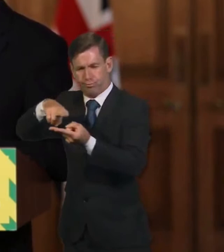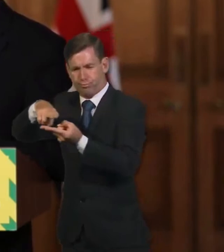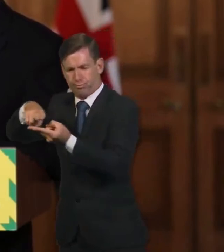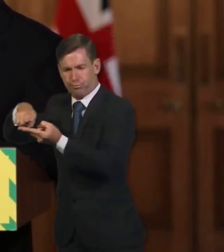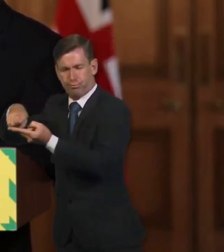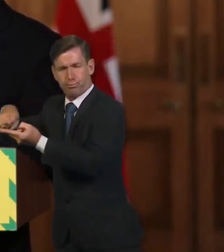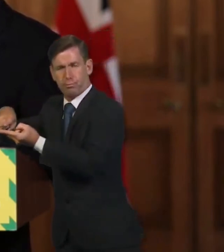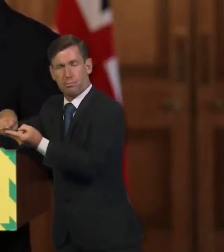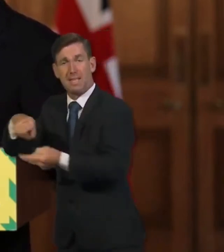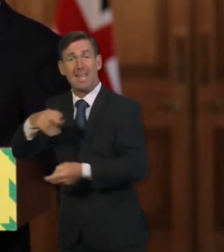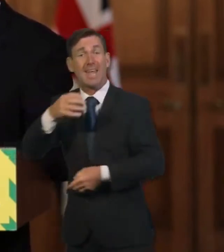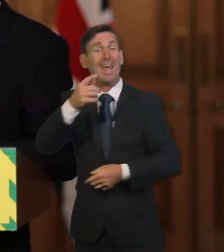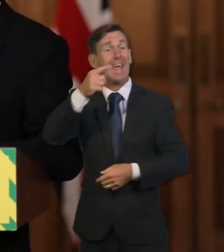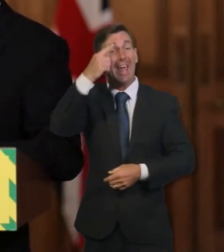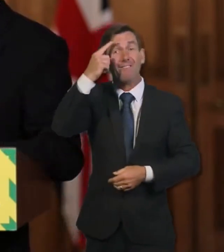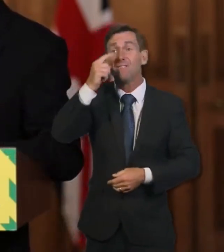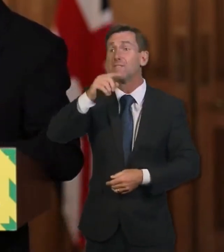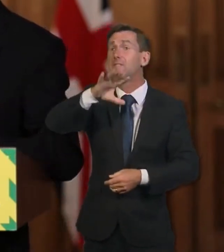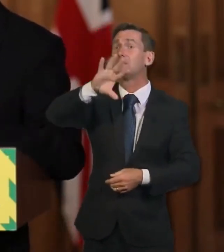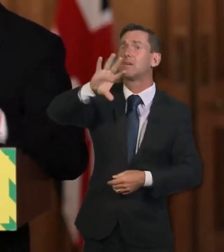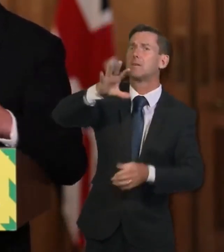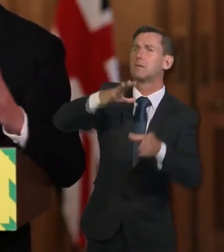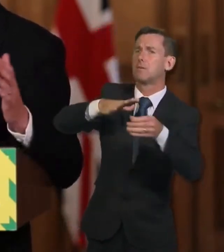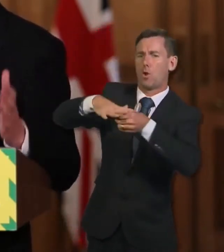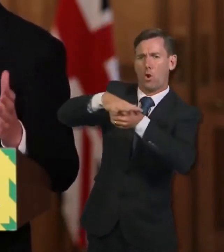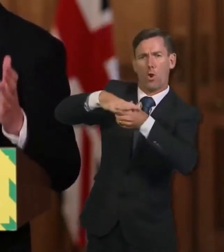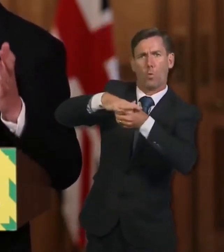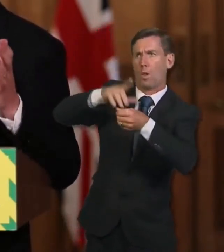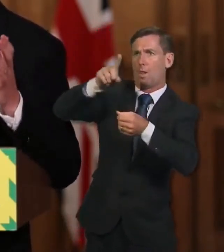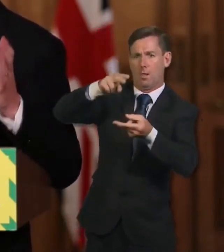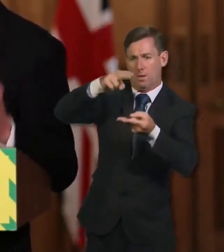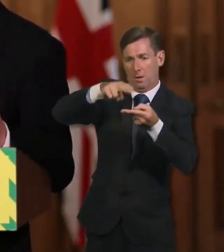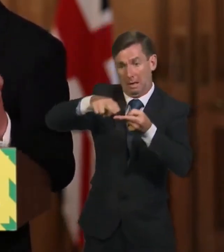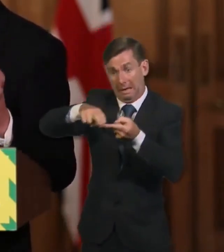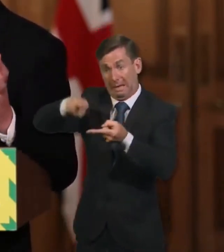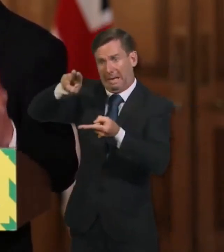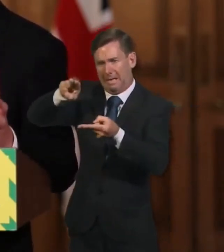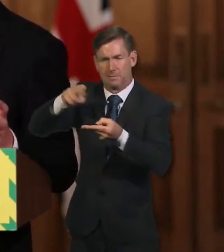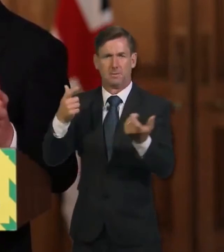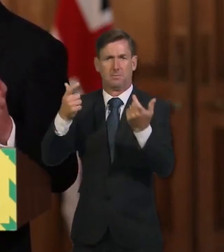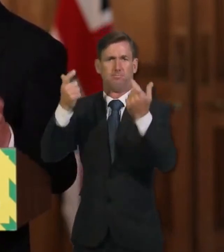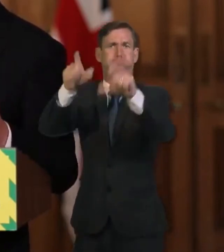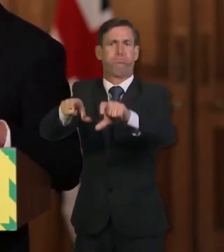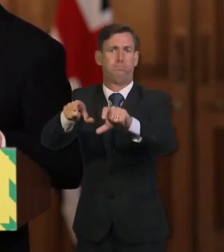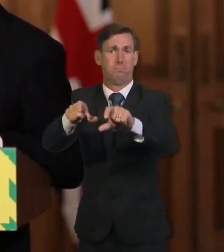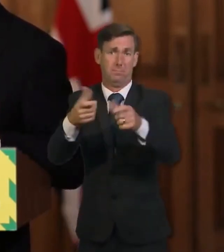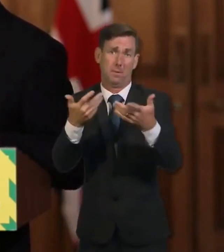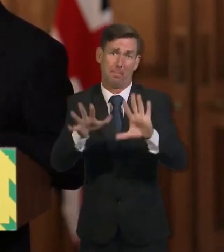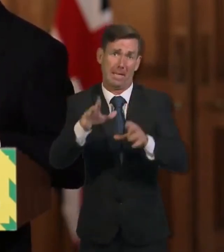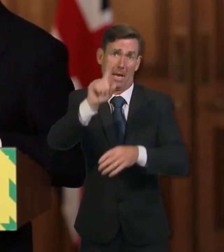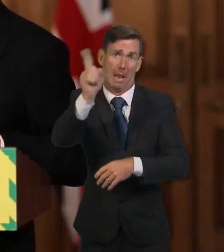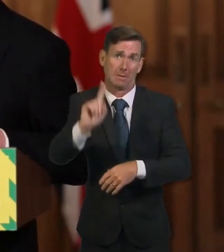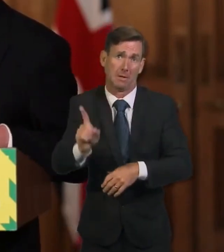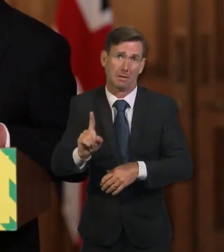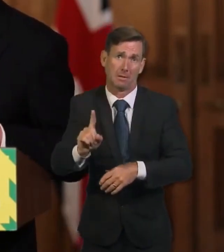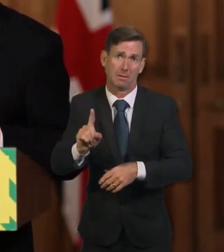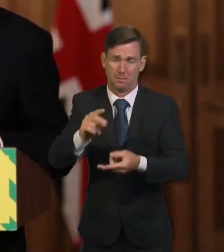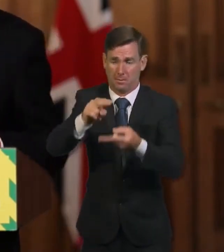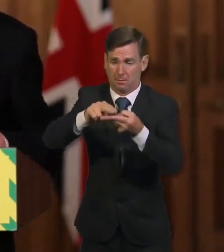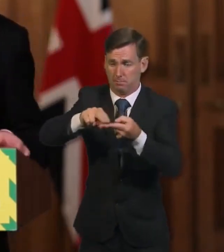in Leicester, we have imposed lockdowns. This is a process that is working to control the disease, and I think it's the right way to